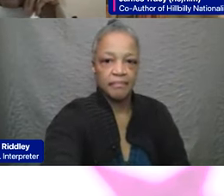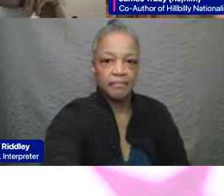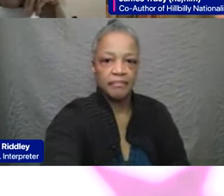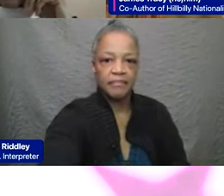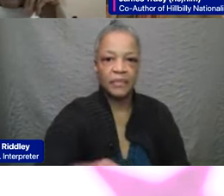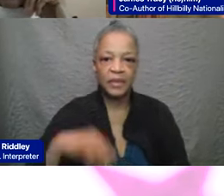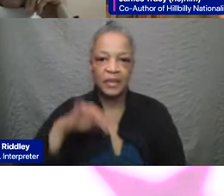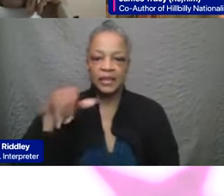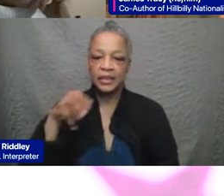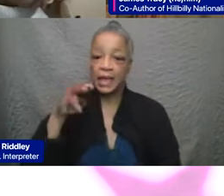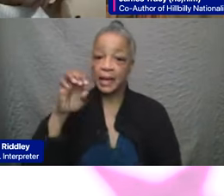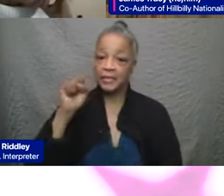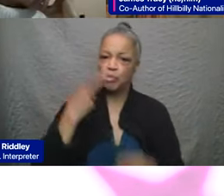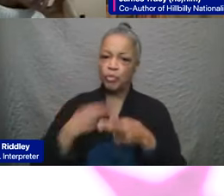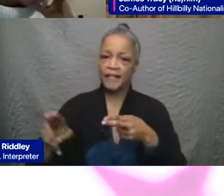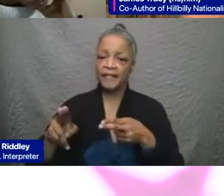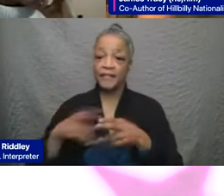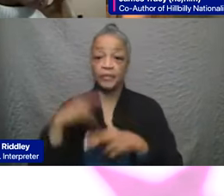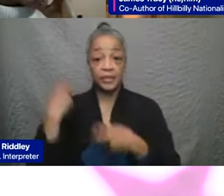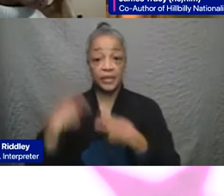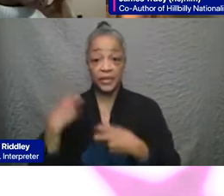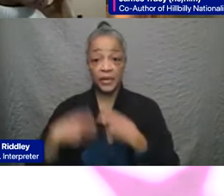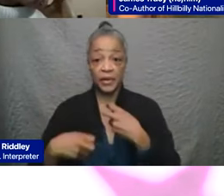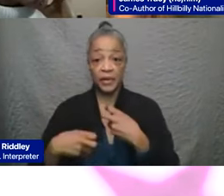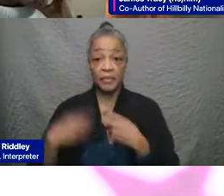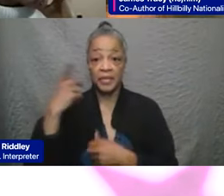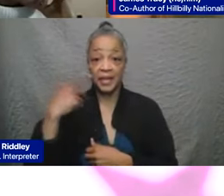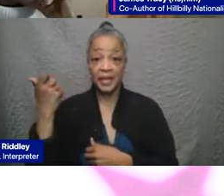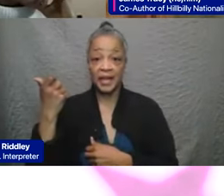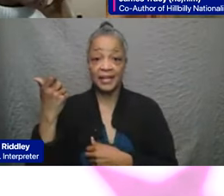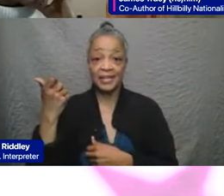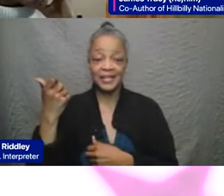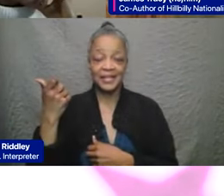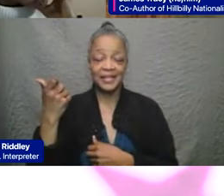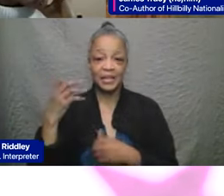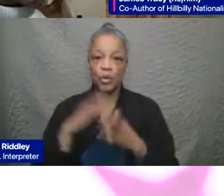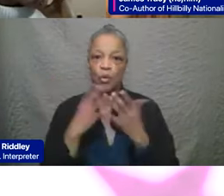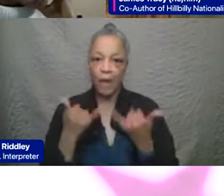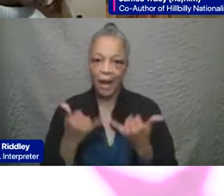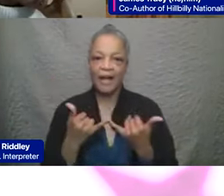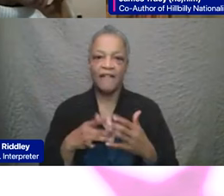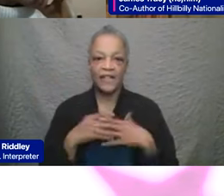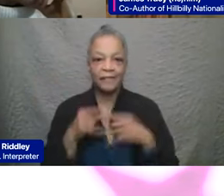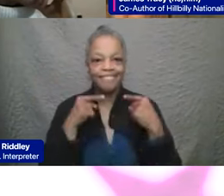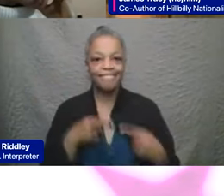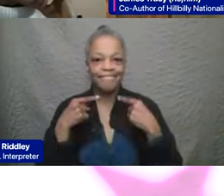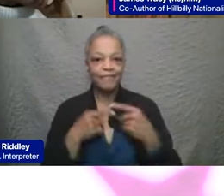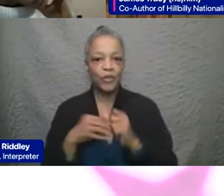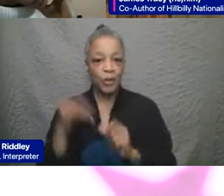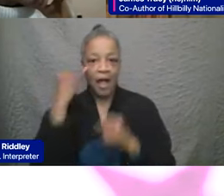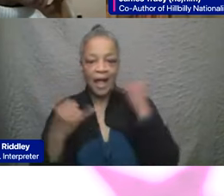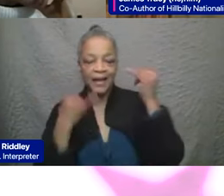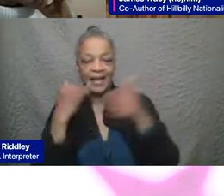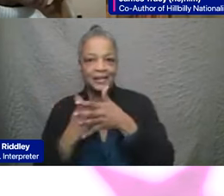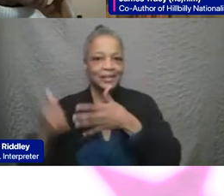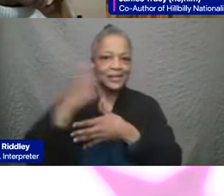I'll be really brief on that. It's really difficult because we're in such a battle for ideas and even truth,